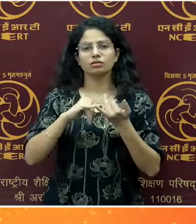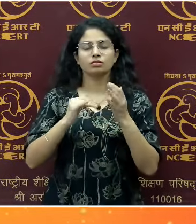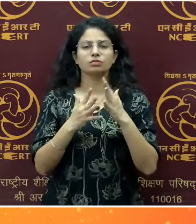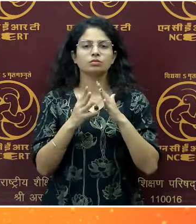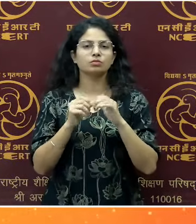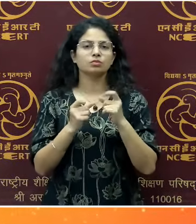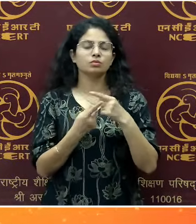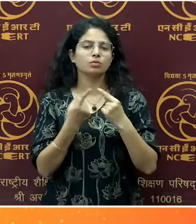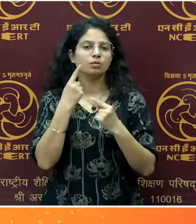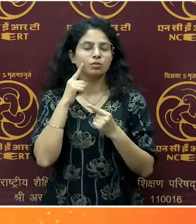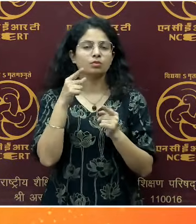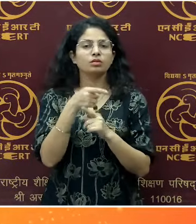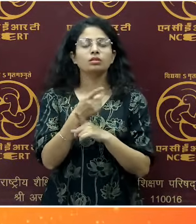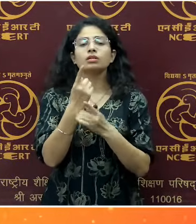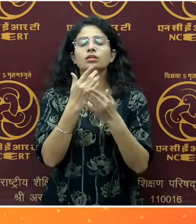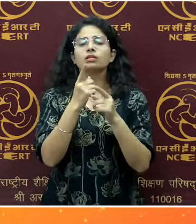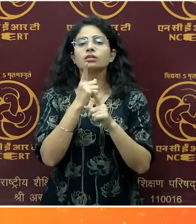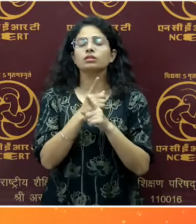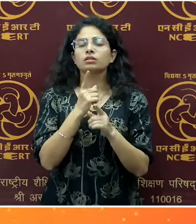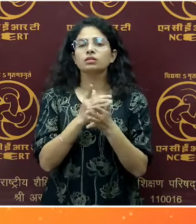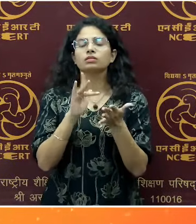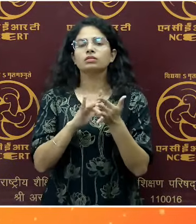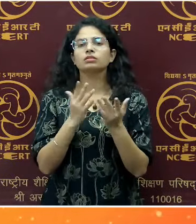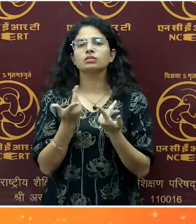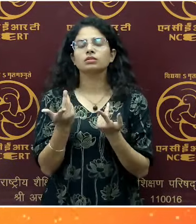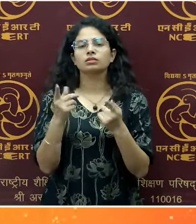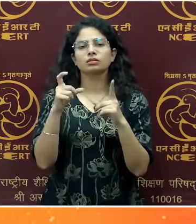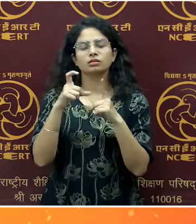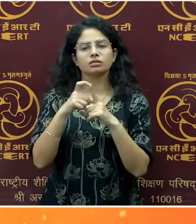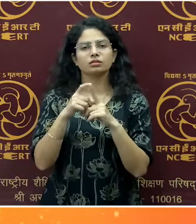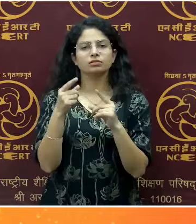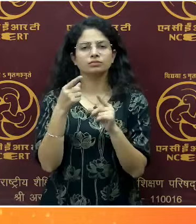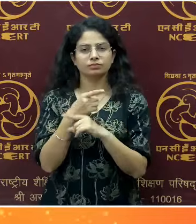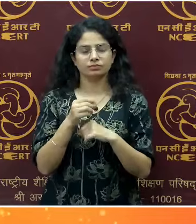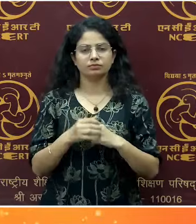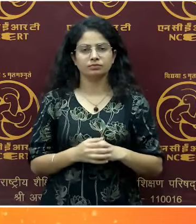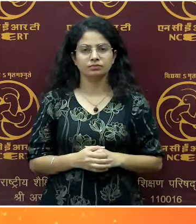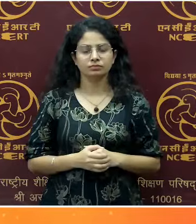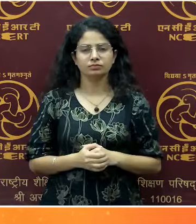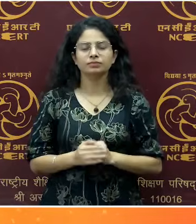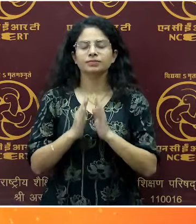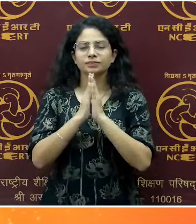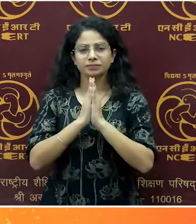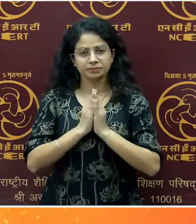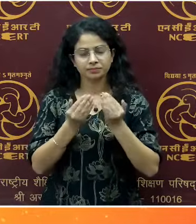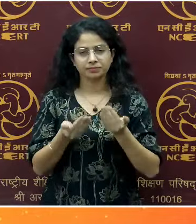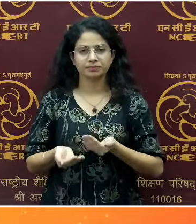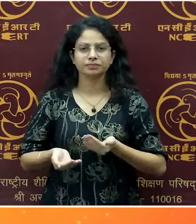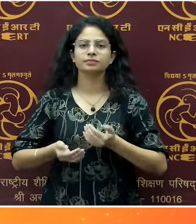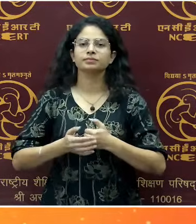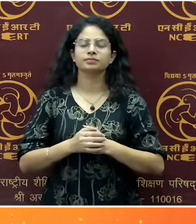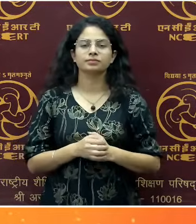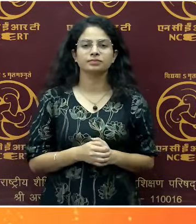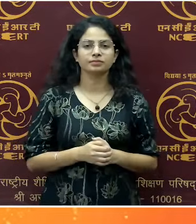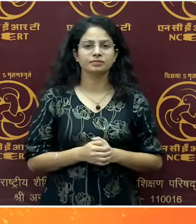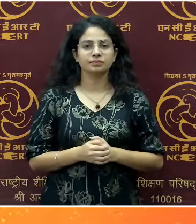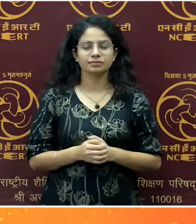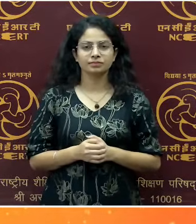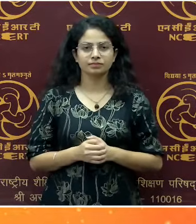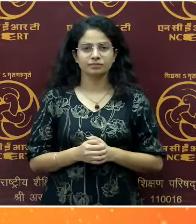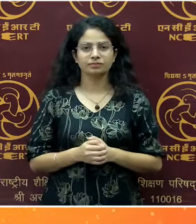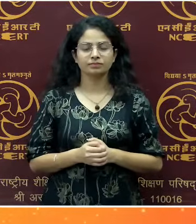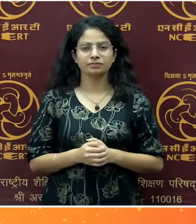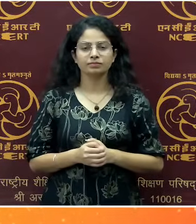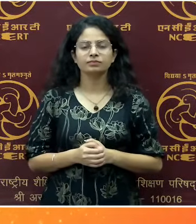Ma'am is TGT English from Sarvodaya Vidyalaya, Sector 7, Rohini, New Delhi. Ma'am, namaskar and very warm welcome to you. Namaskar, ma'am. Thank